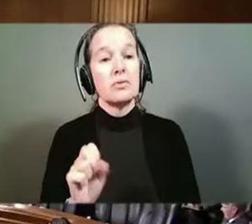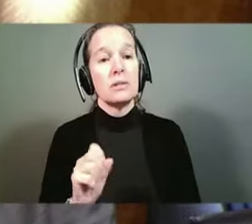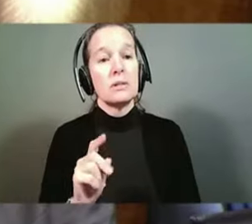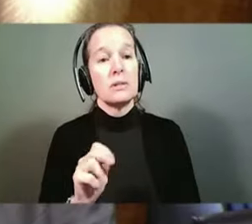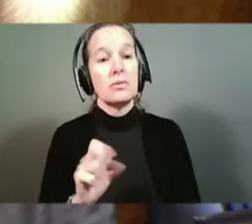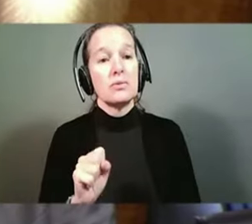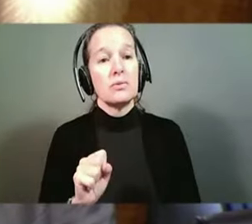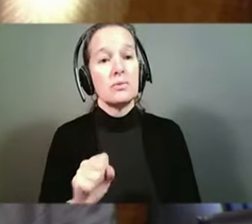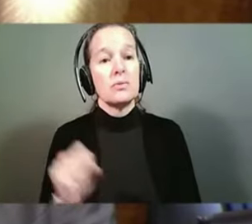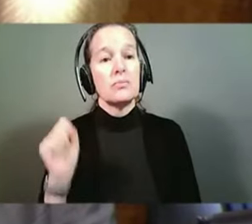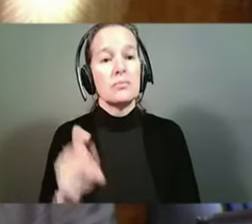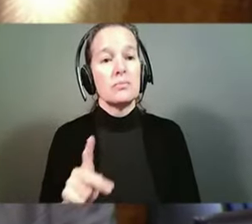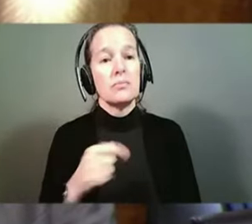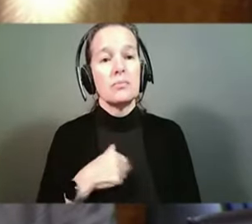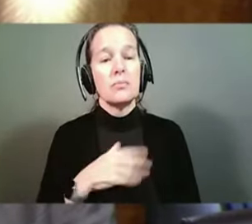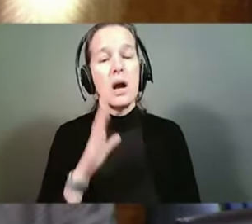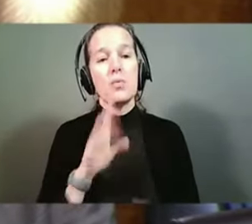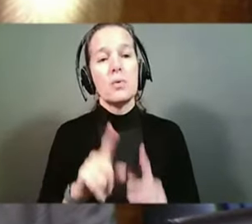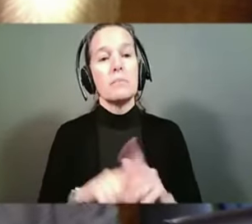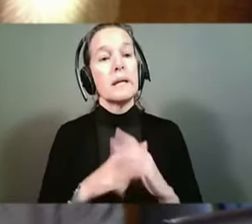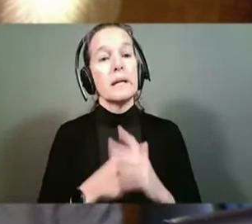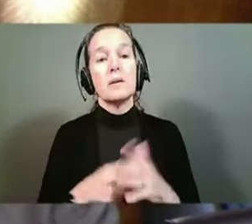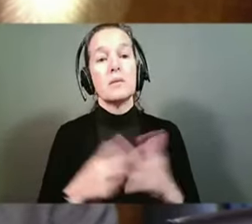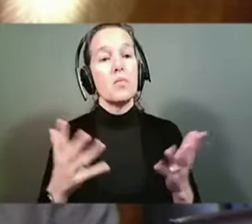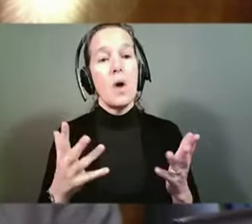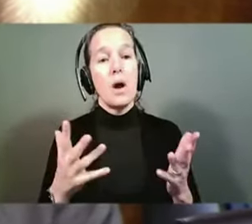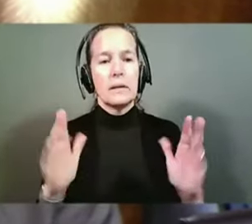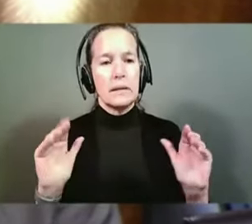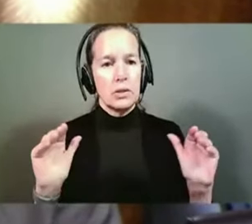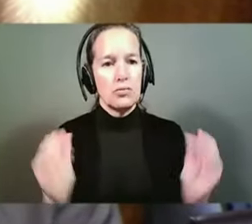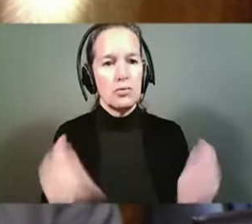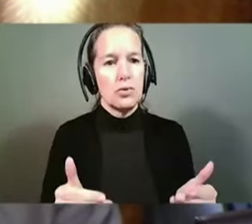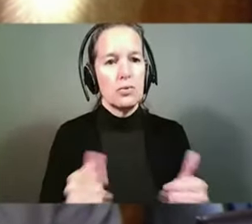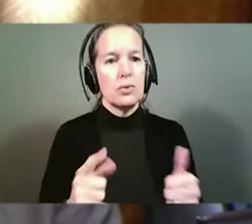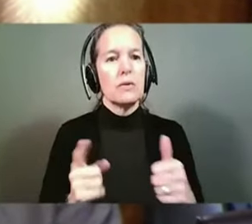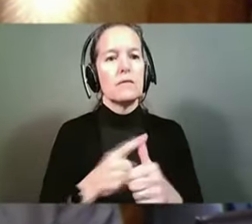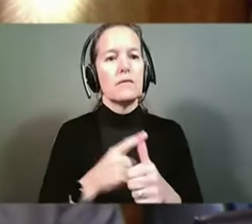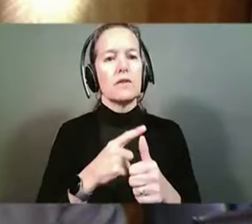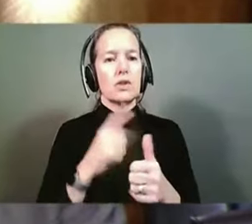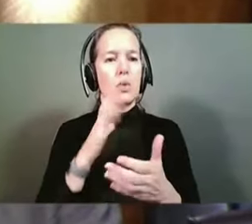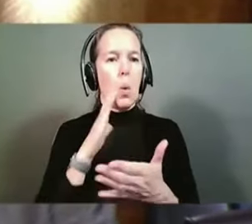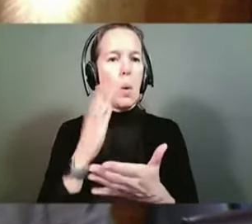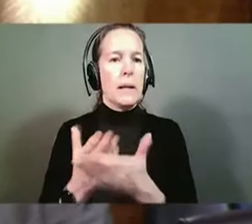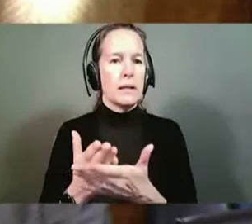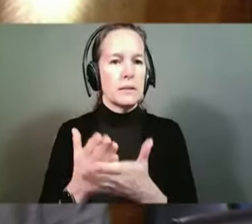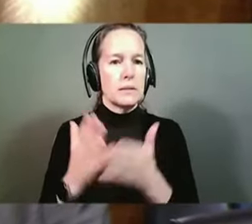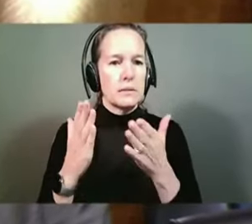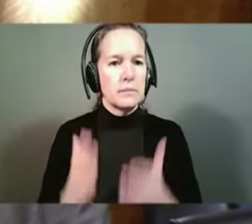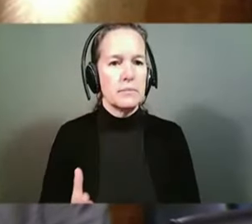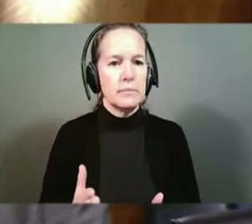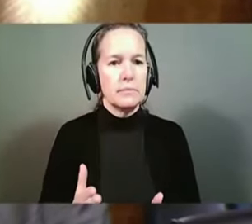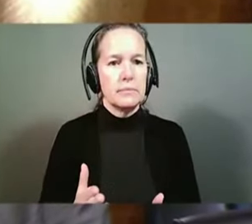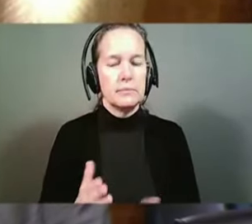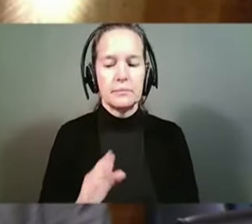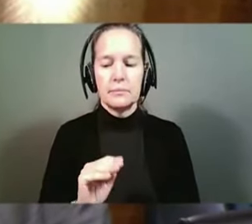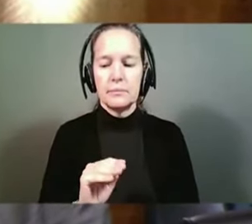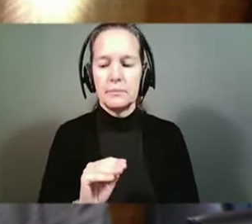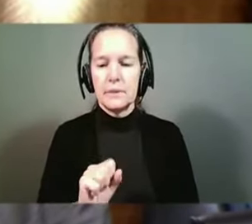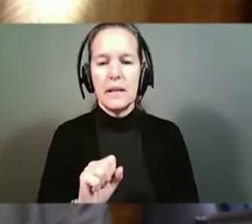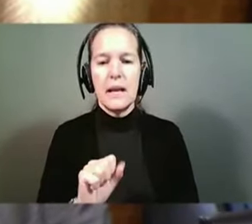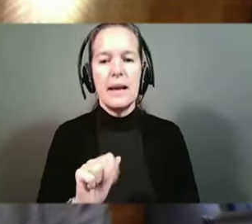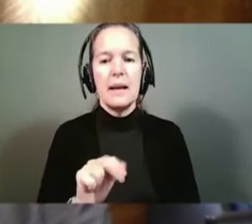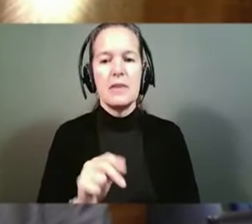Let me begin by introducing our first witness, who is Ms. Angela